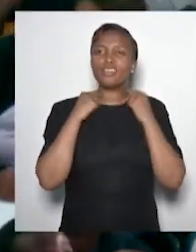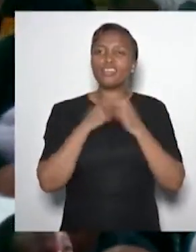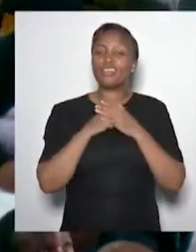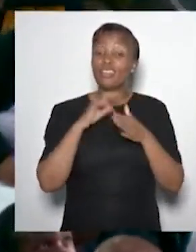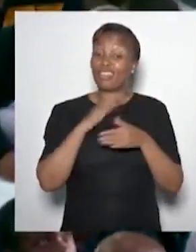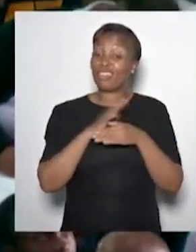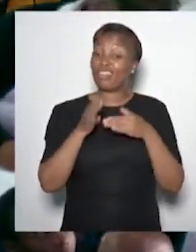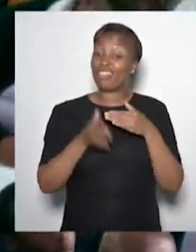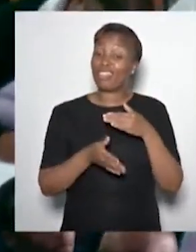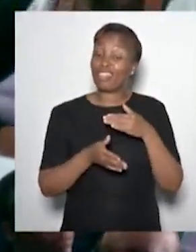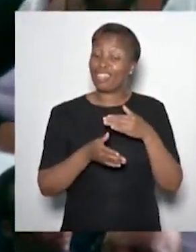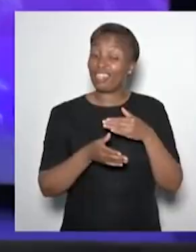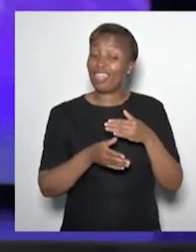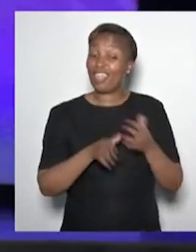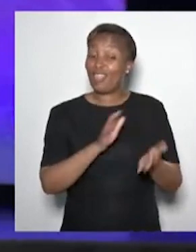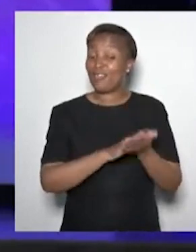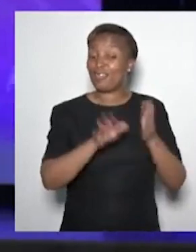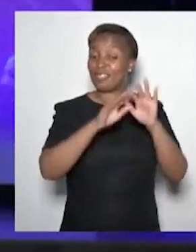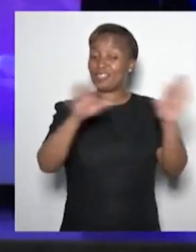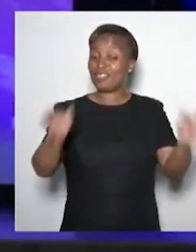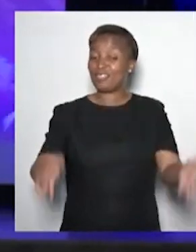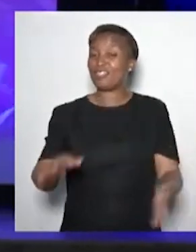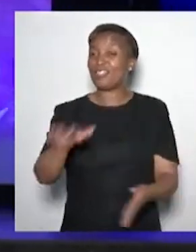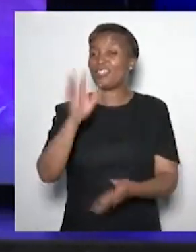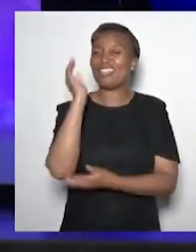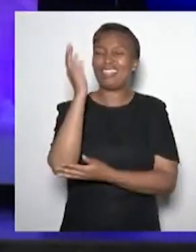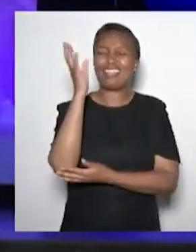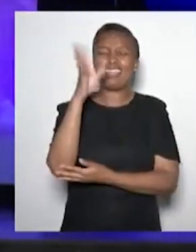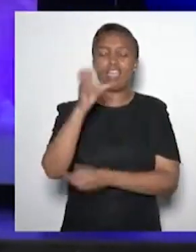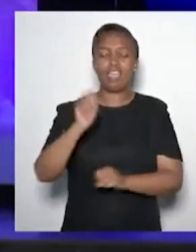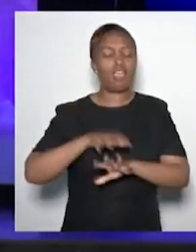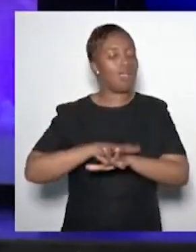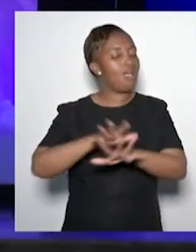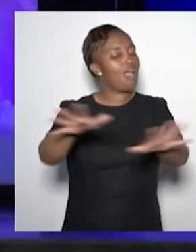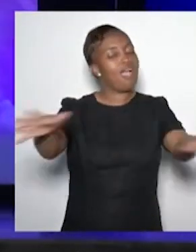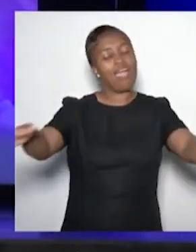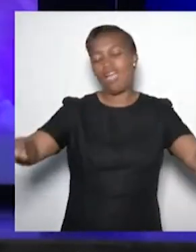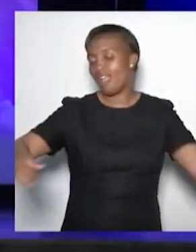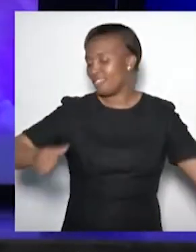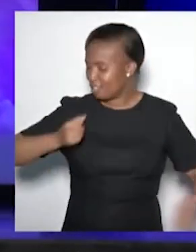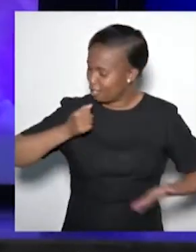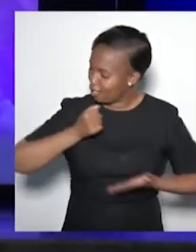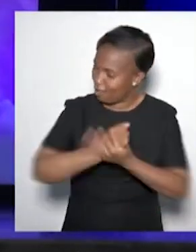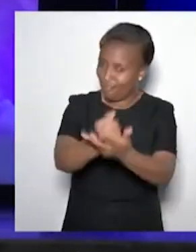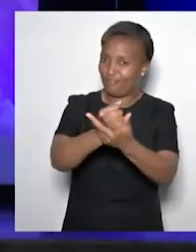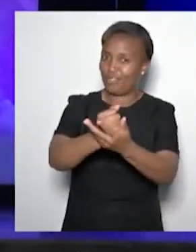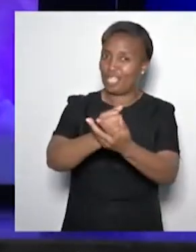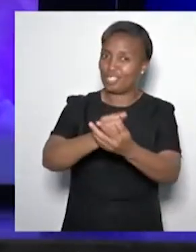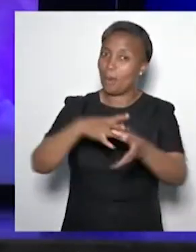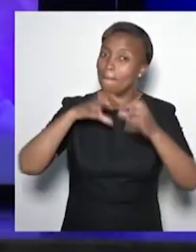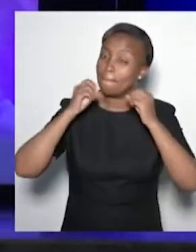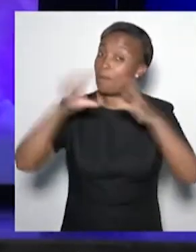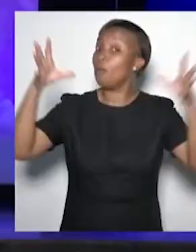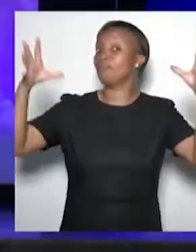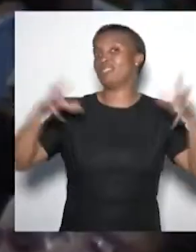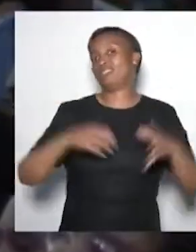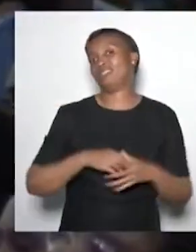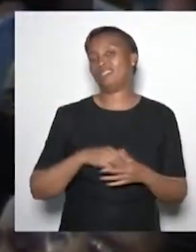Until I got to the pulpit, I released salvation bombs.